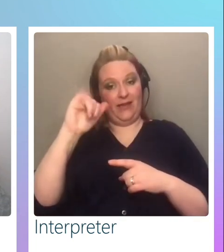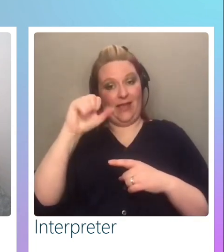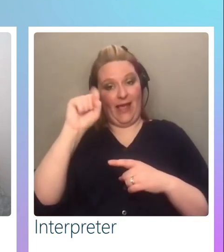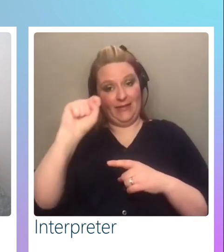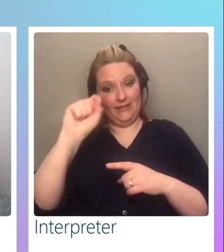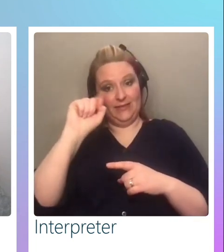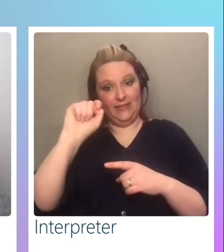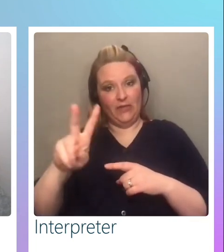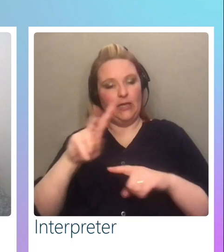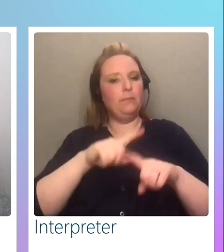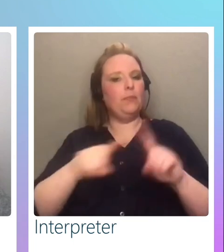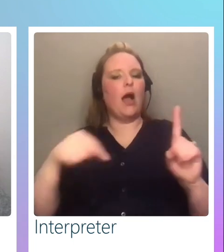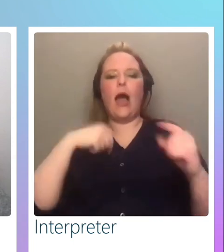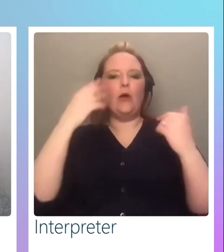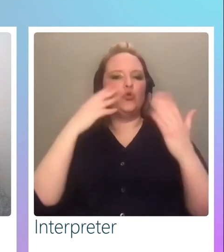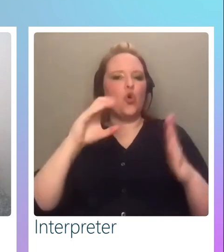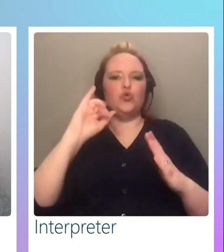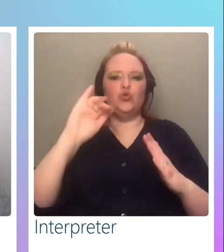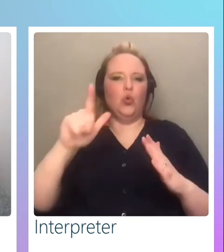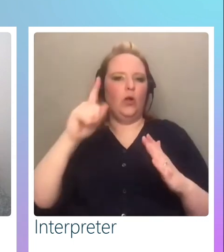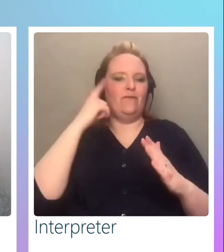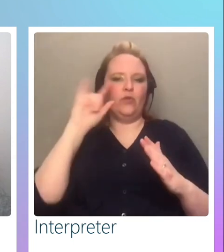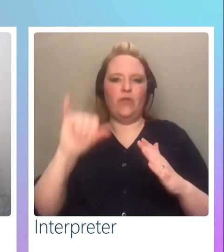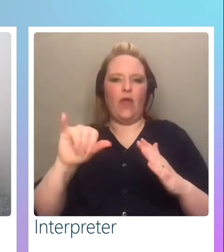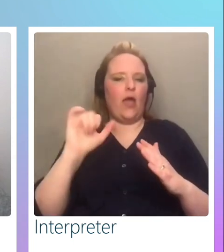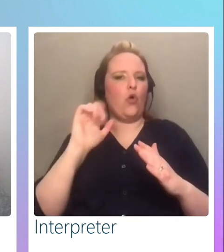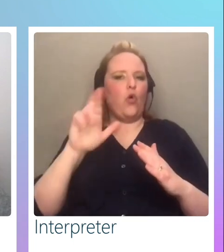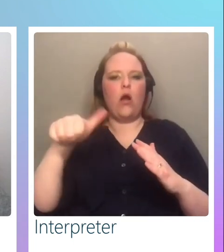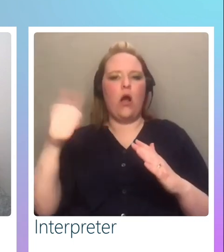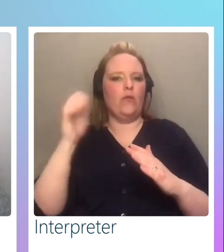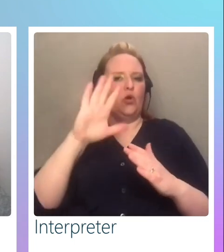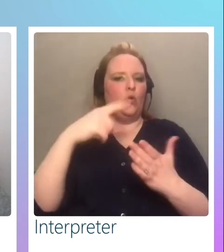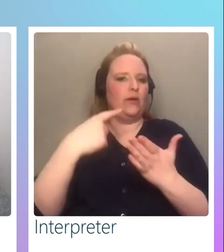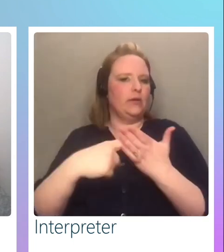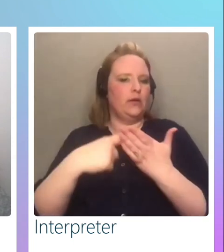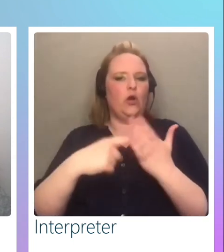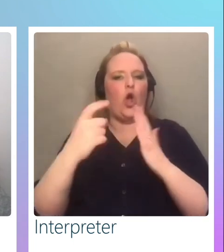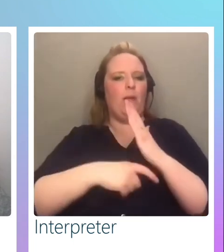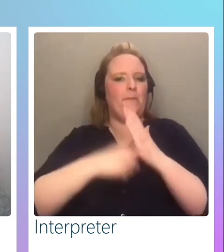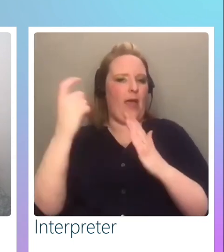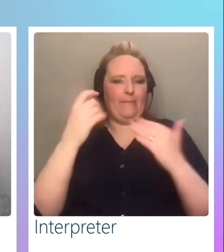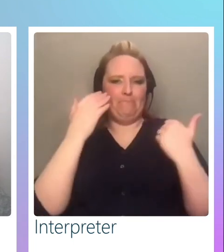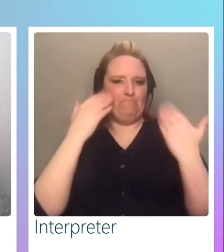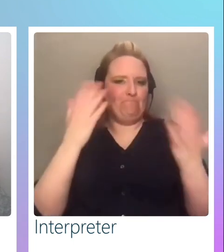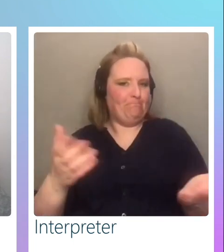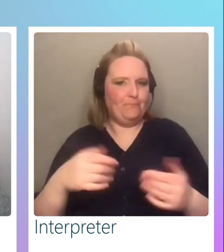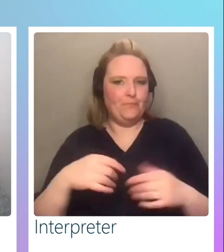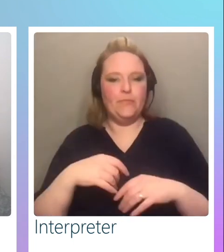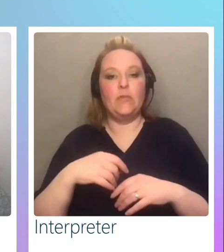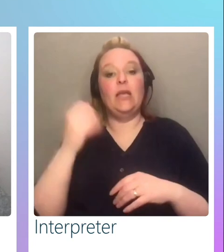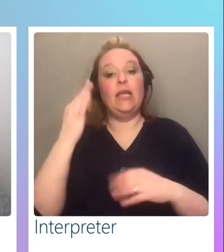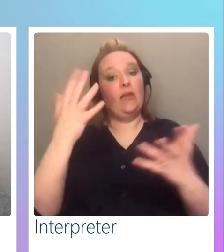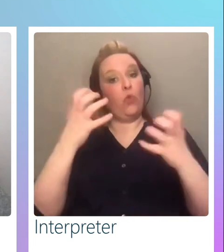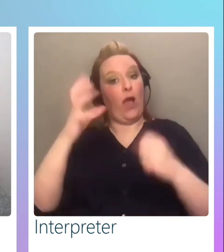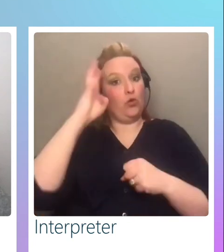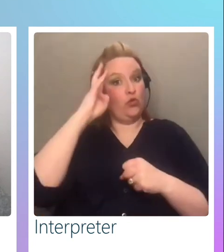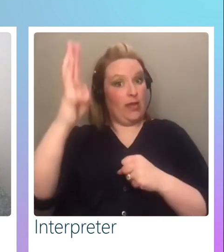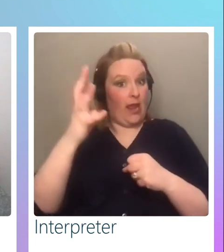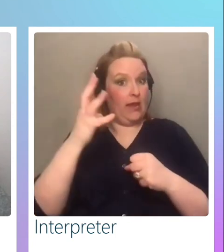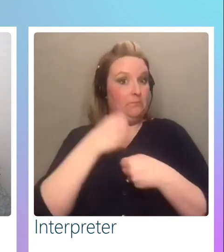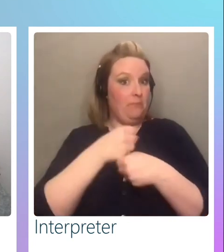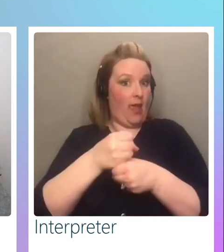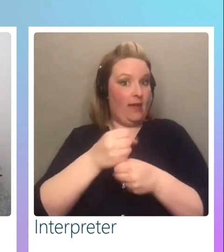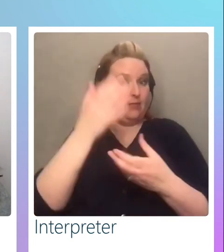any tools for that or any of the other things we've talked about that can do that automatically. If anyone wants to go make one, let me